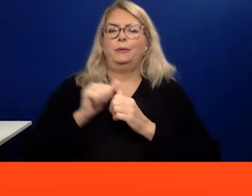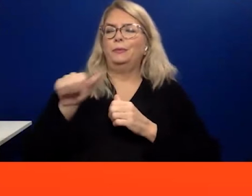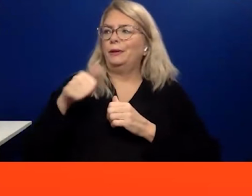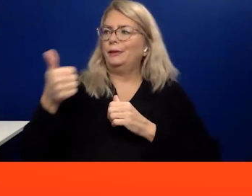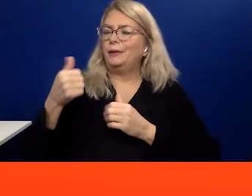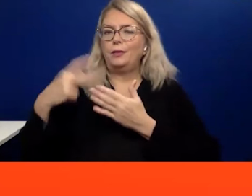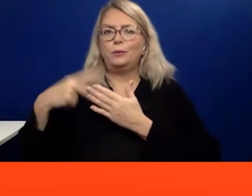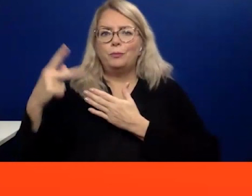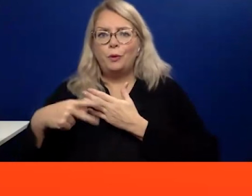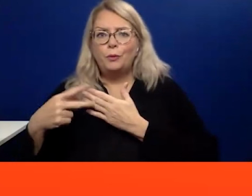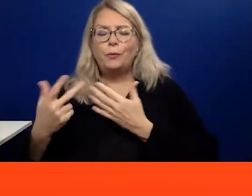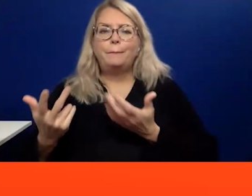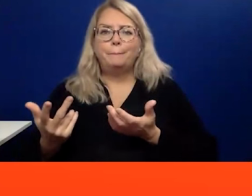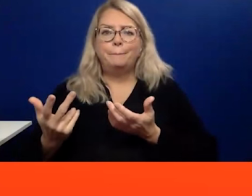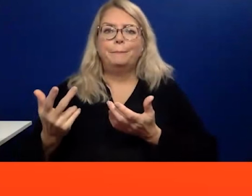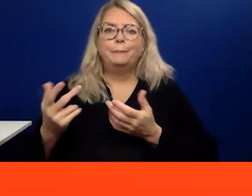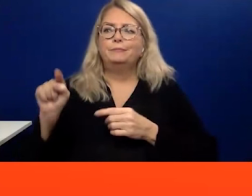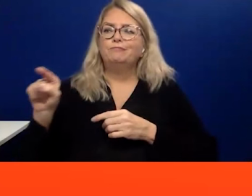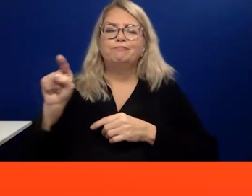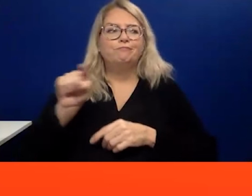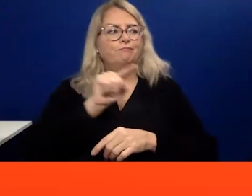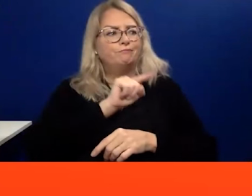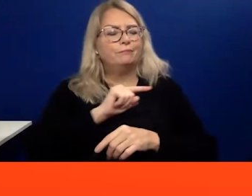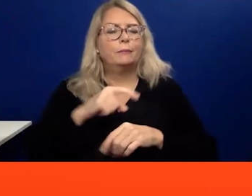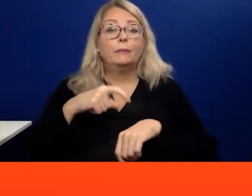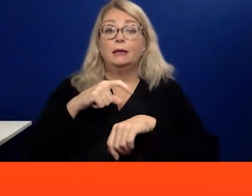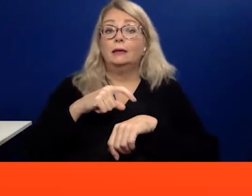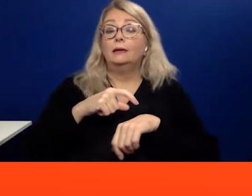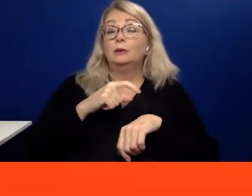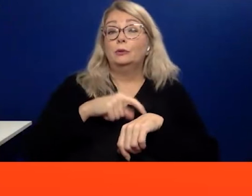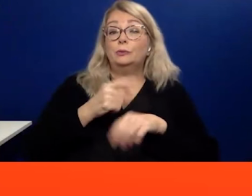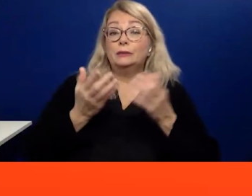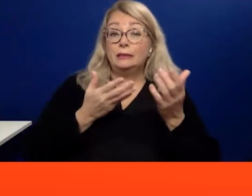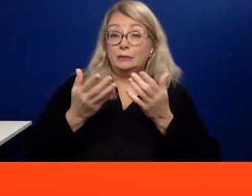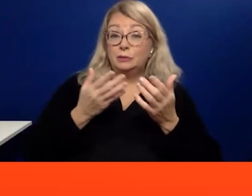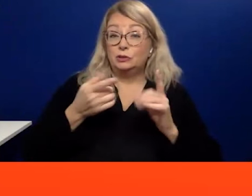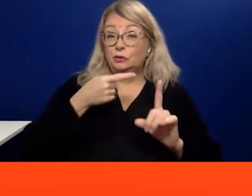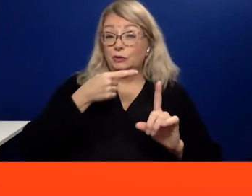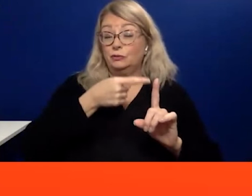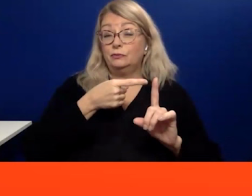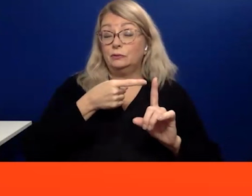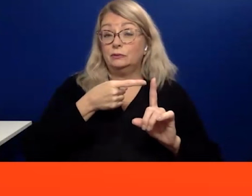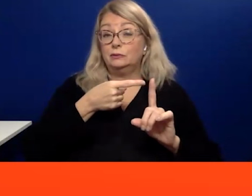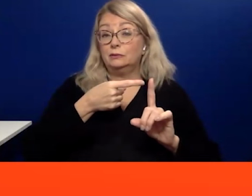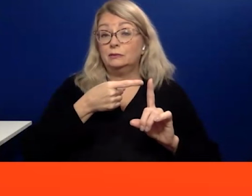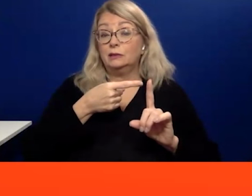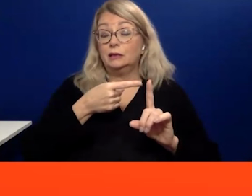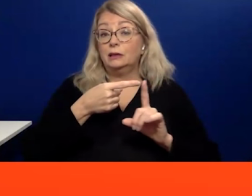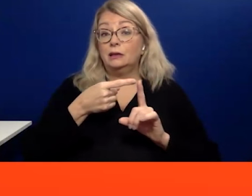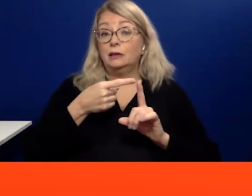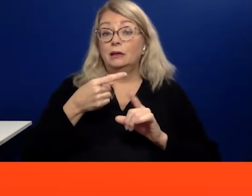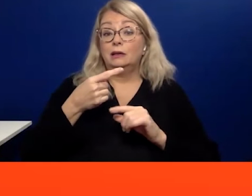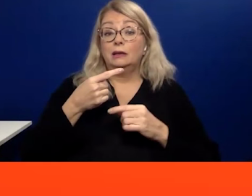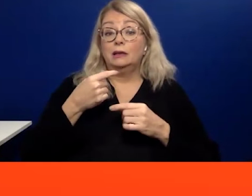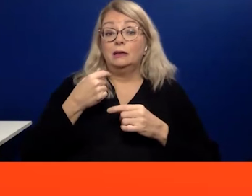programs where time served is one of the primary components. Since we didn't serve our